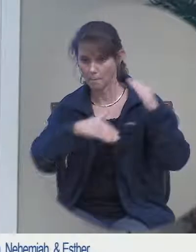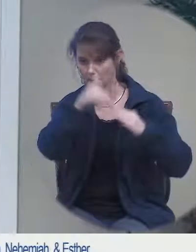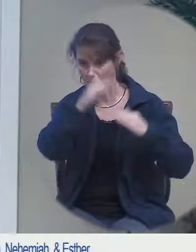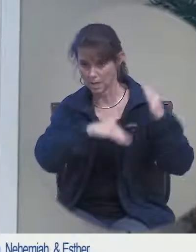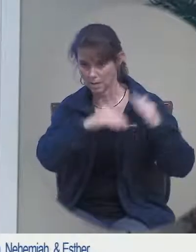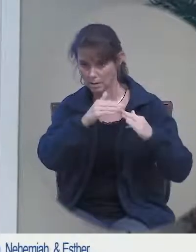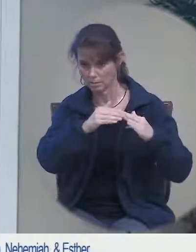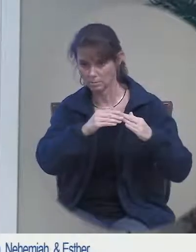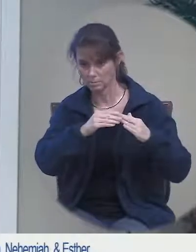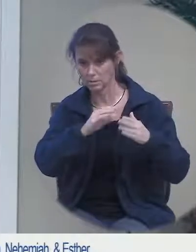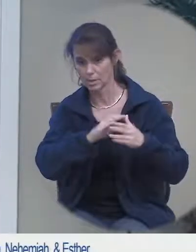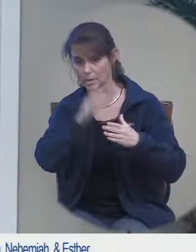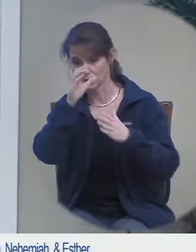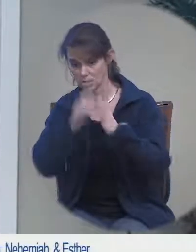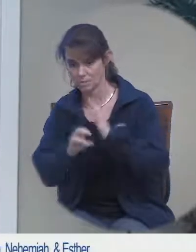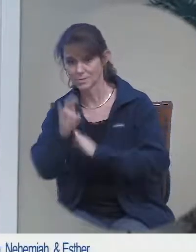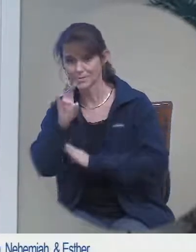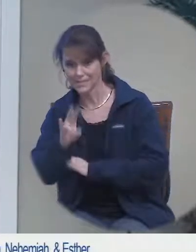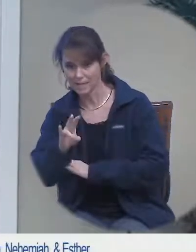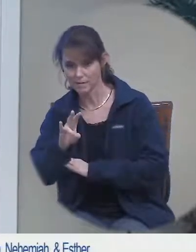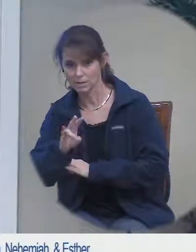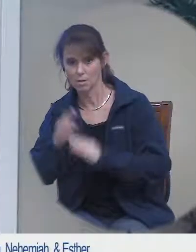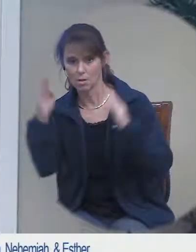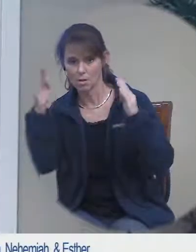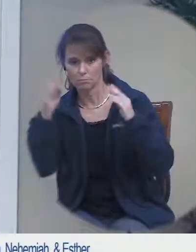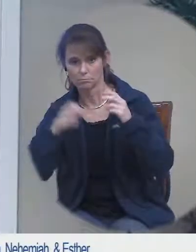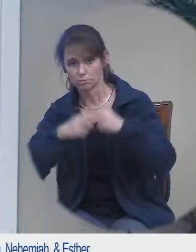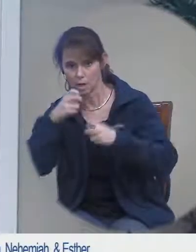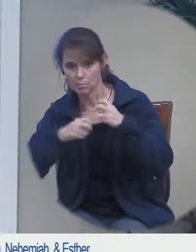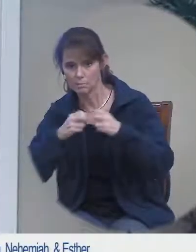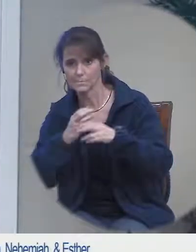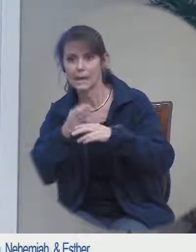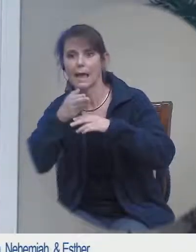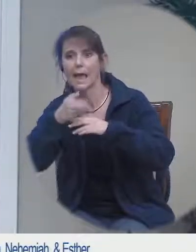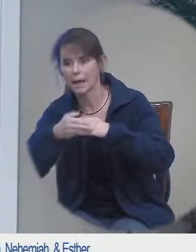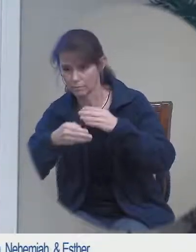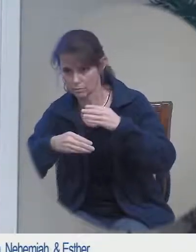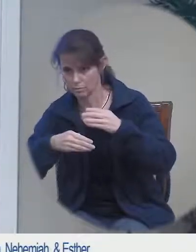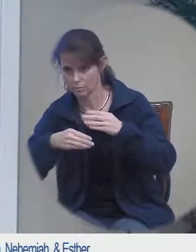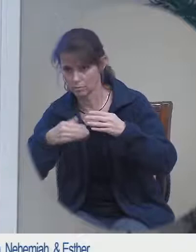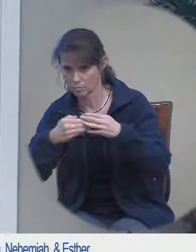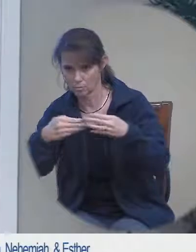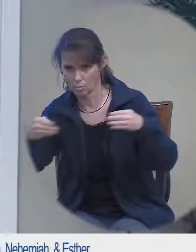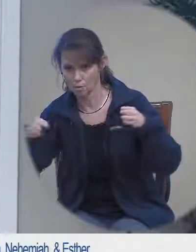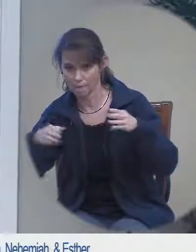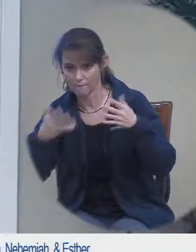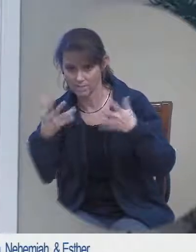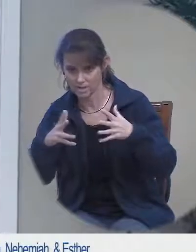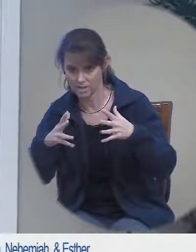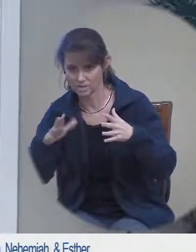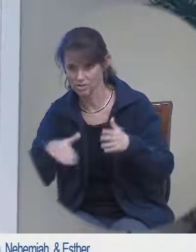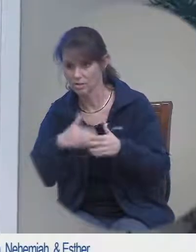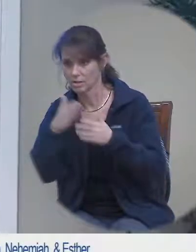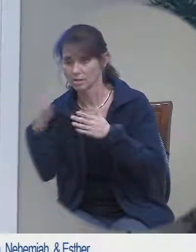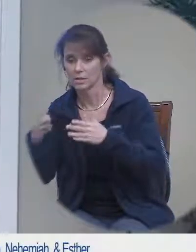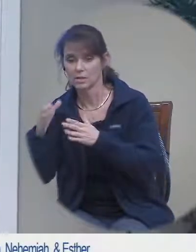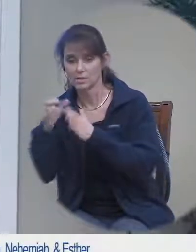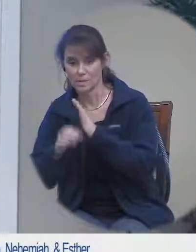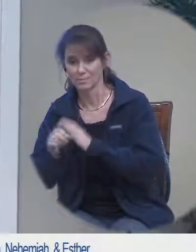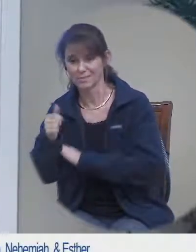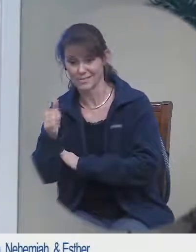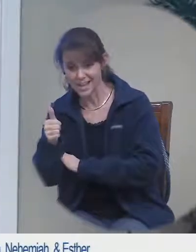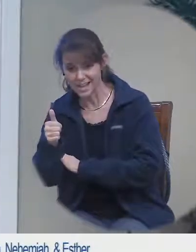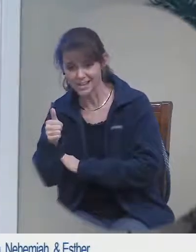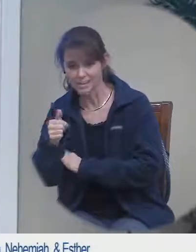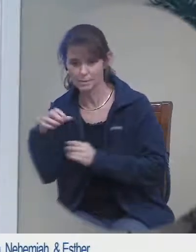faced after building the wall. Chapters 8 through 10 is all about spiritual revival. And then the last 3